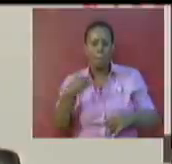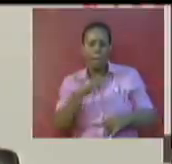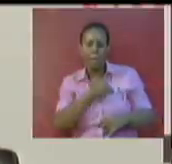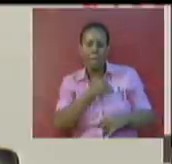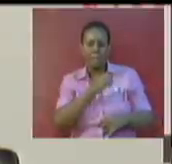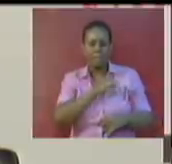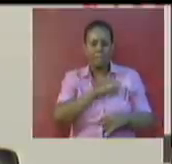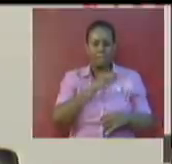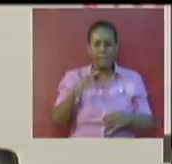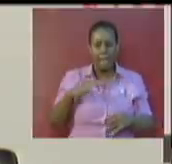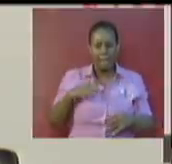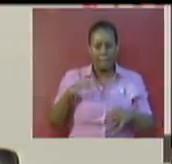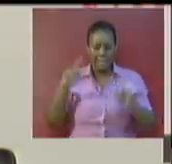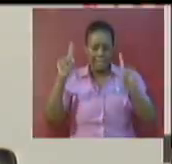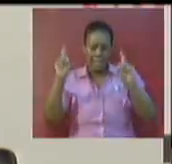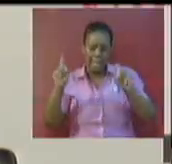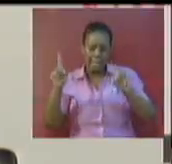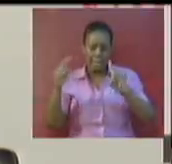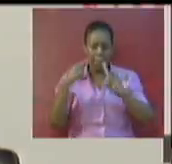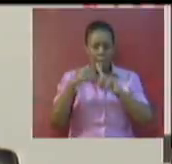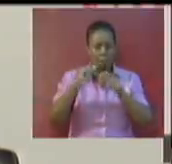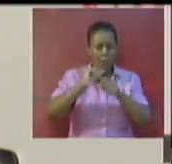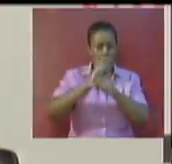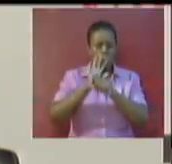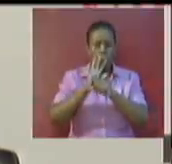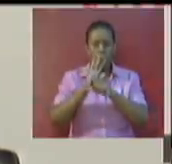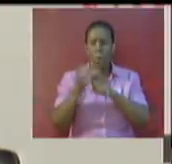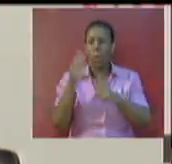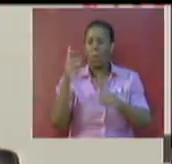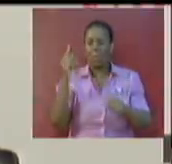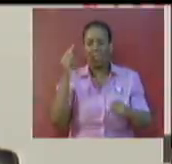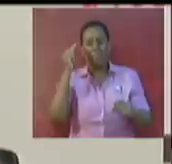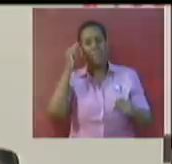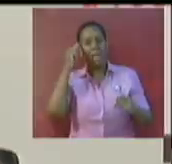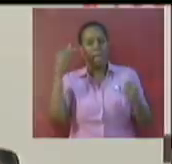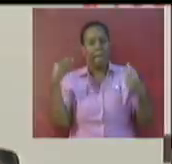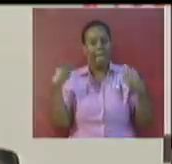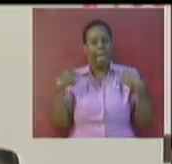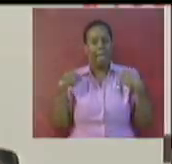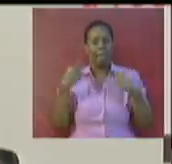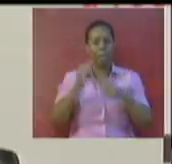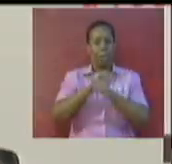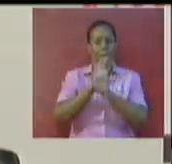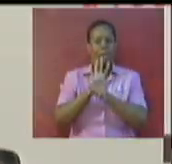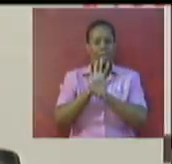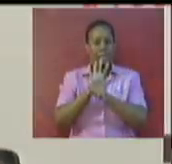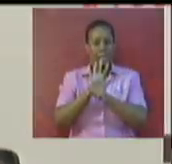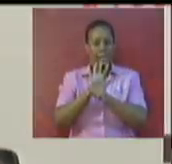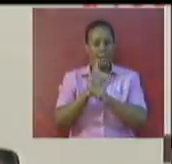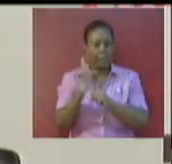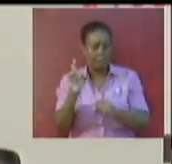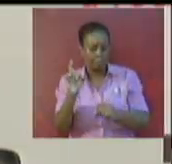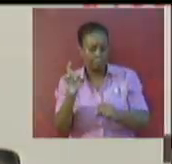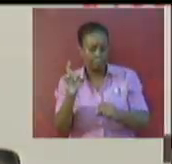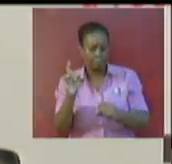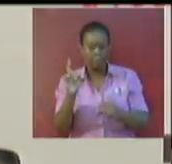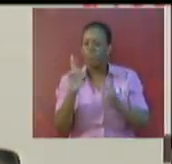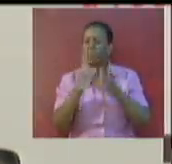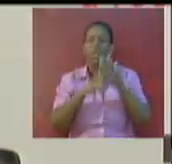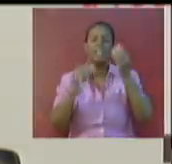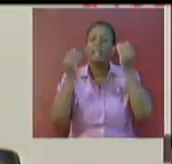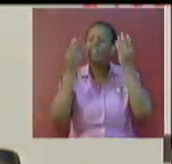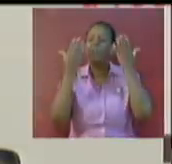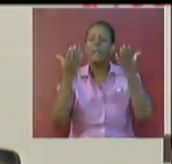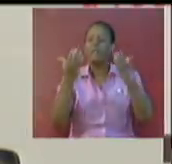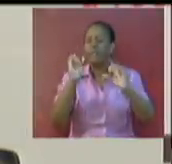tested positive for COVID or is highly suspected of being positive for COVID-19. What kind of advice are you giving to businesses